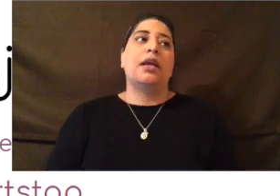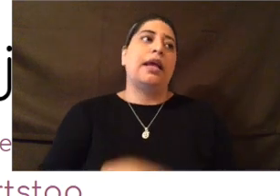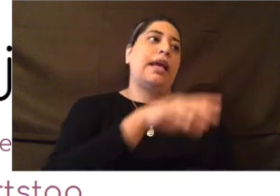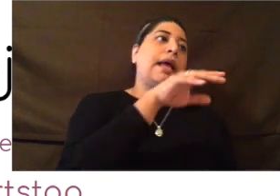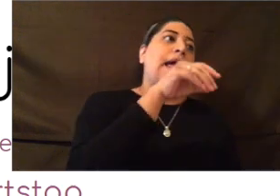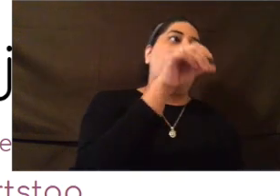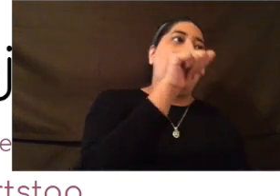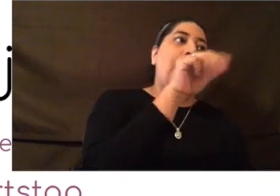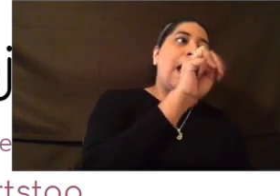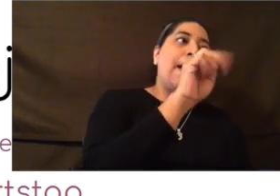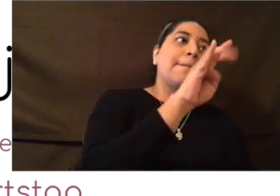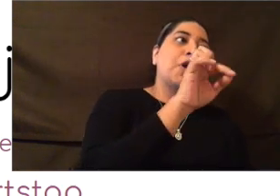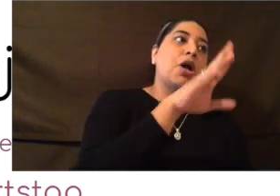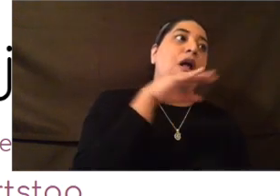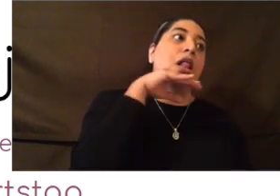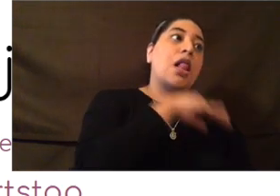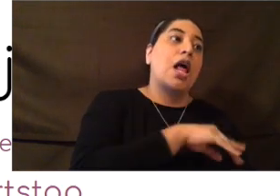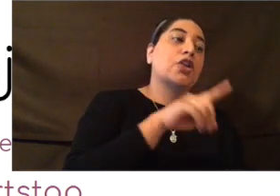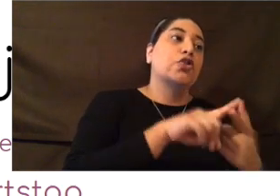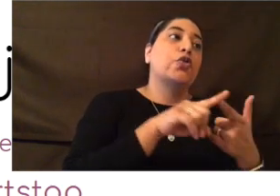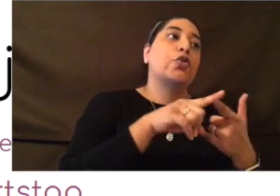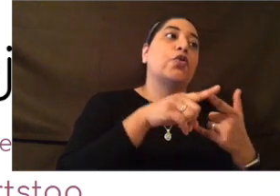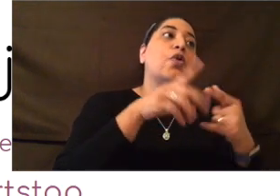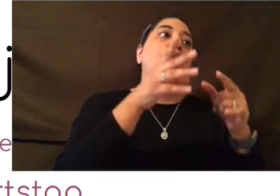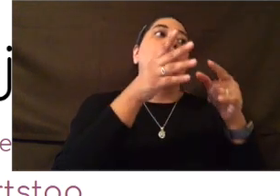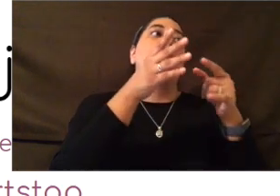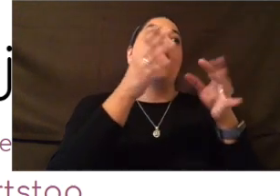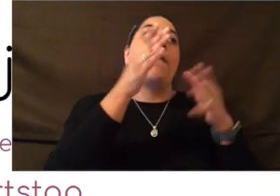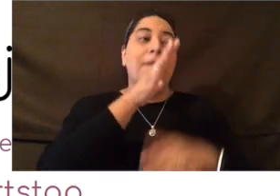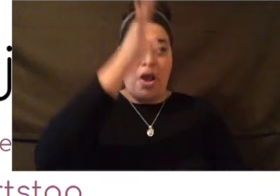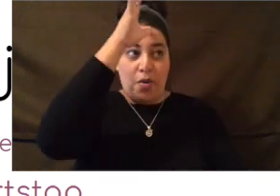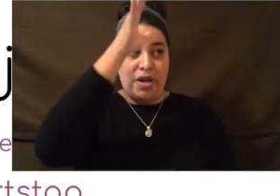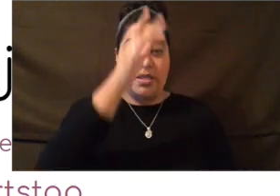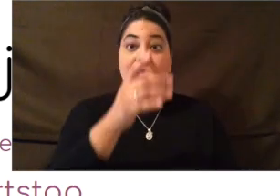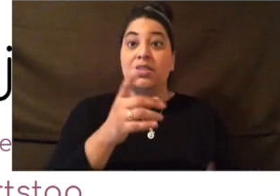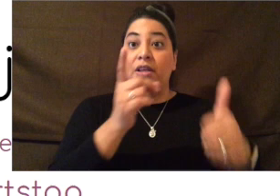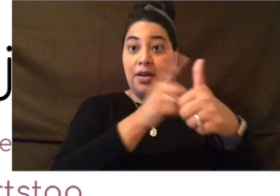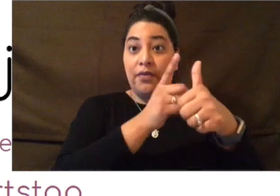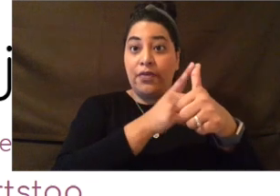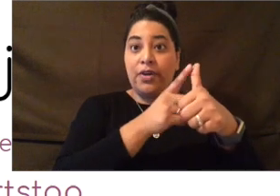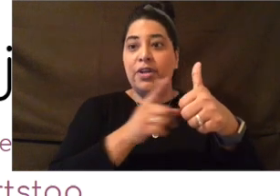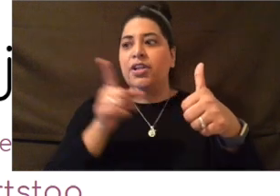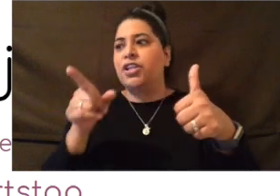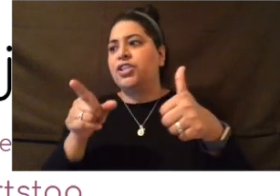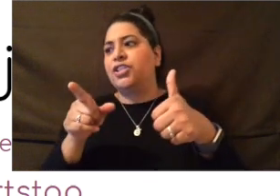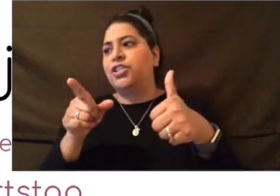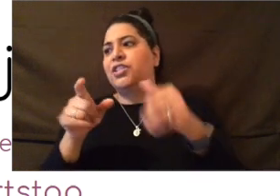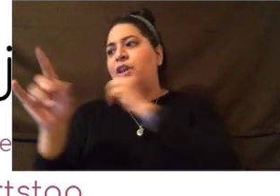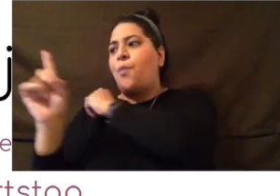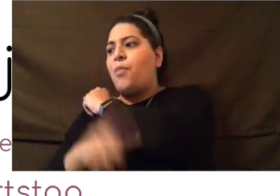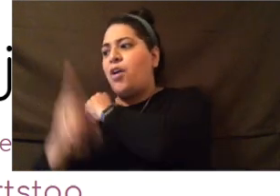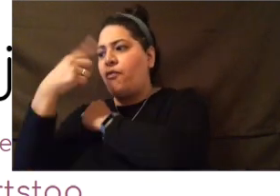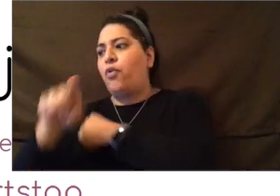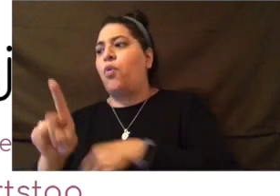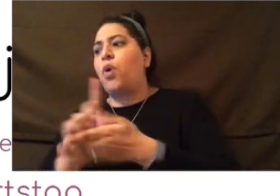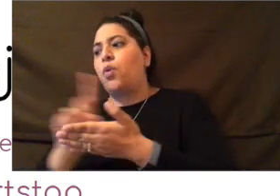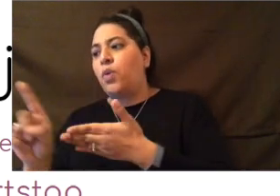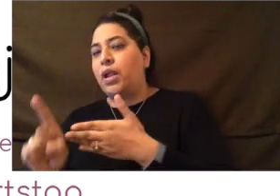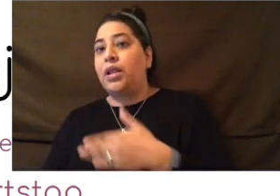have 2 sentences again. Amber lied to her parents. She was grounded for a week. So there we have